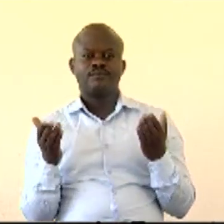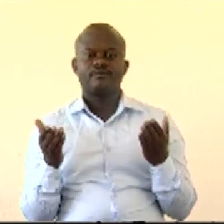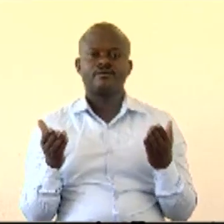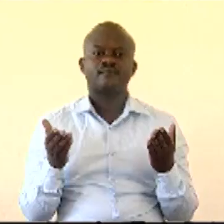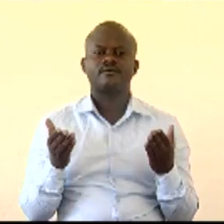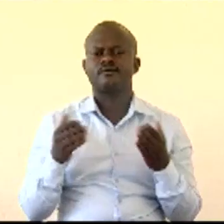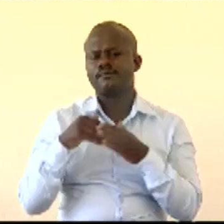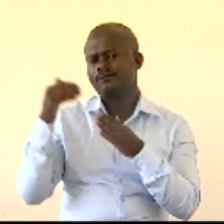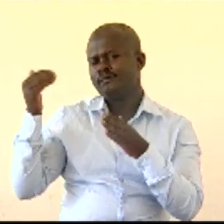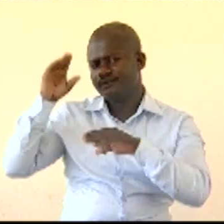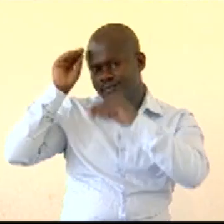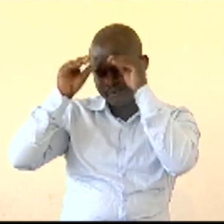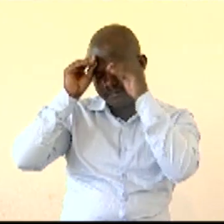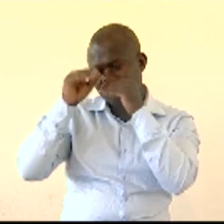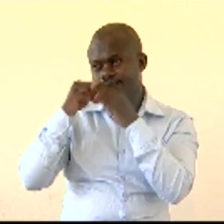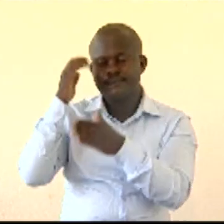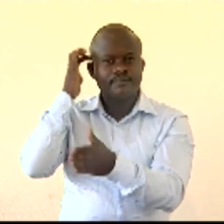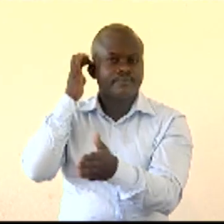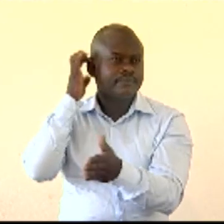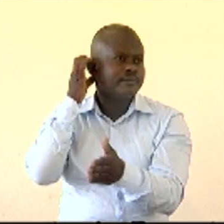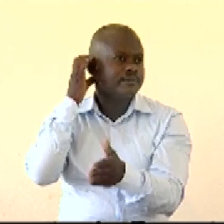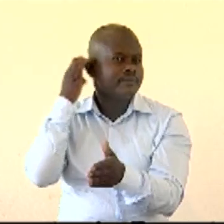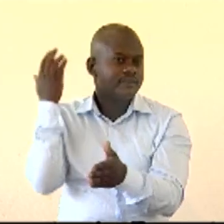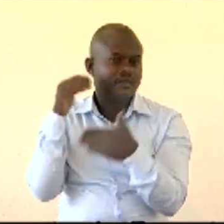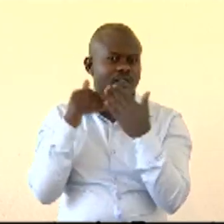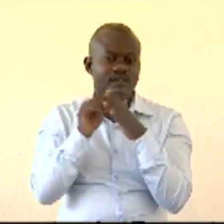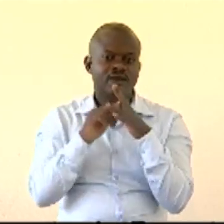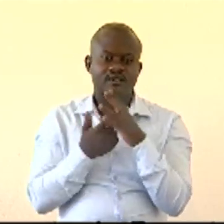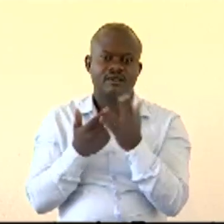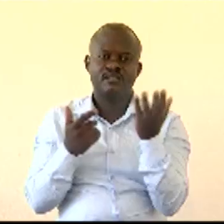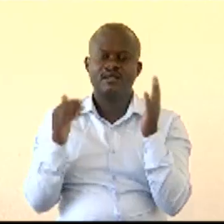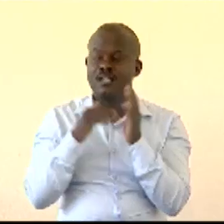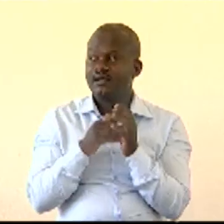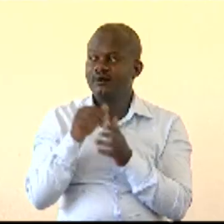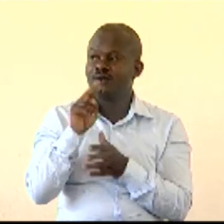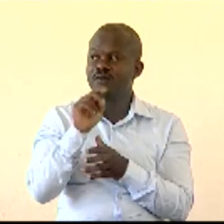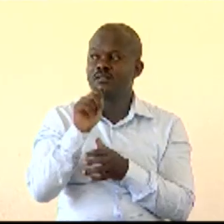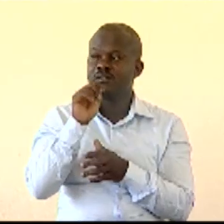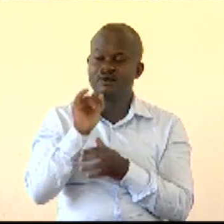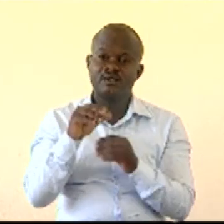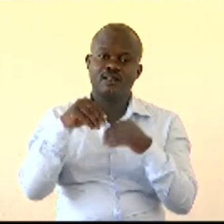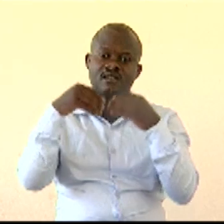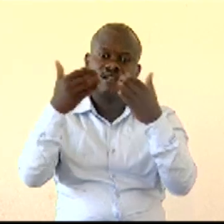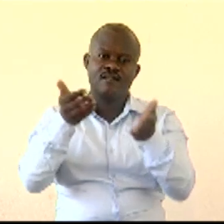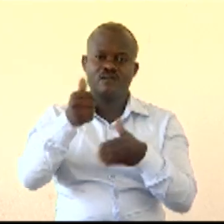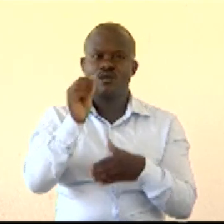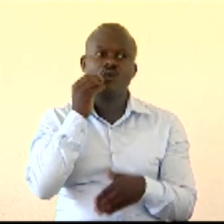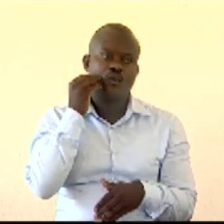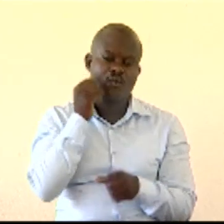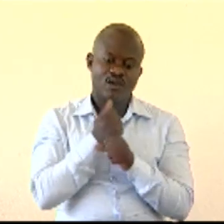In the previous lesson, or the last lesson we started in this unit, I gave you a homework,